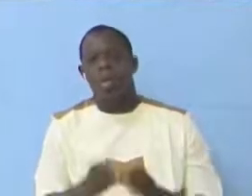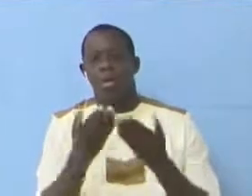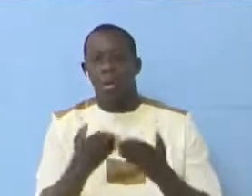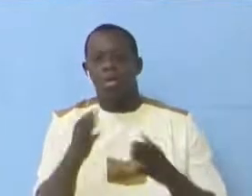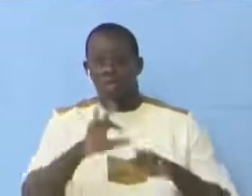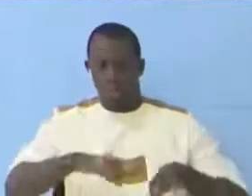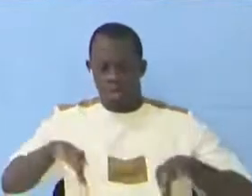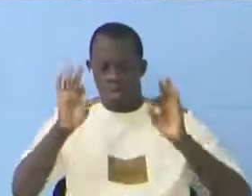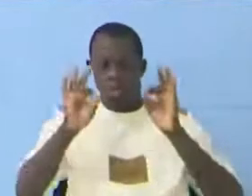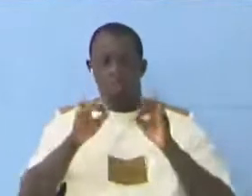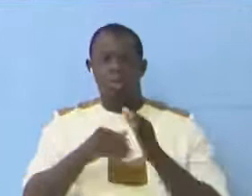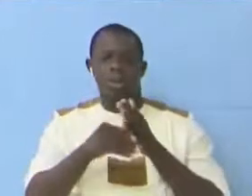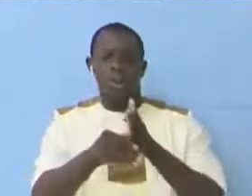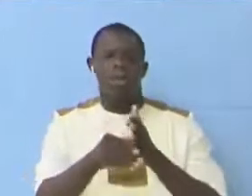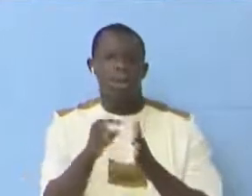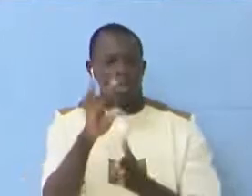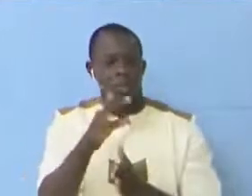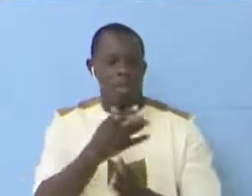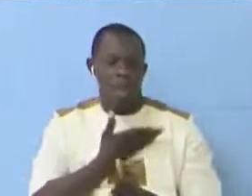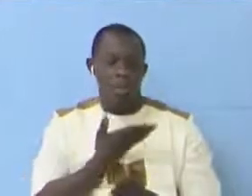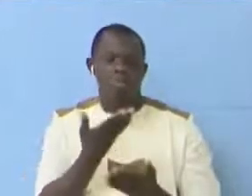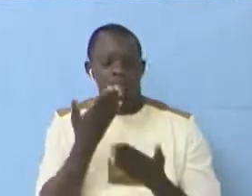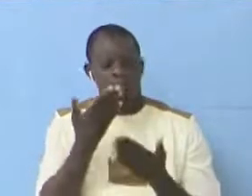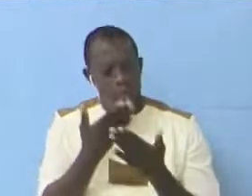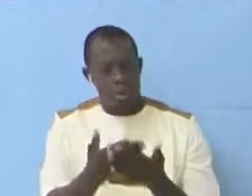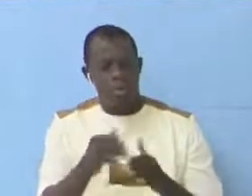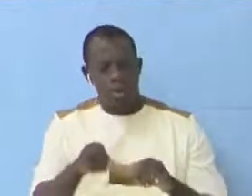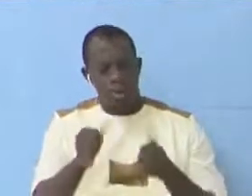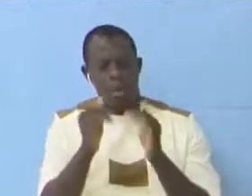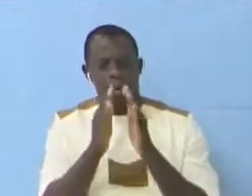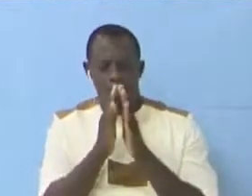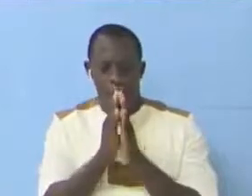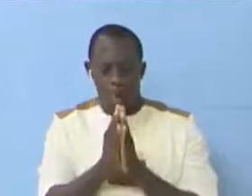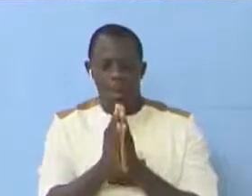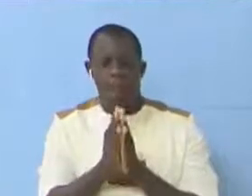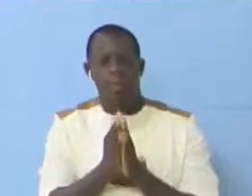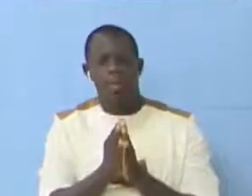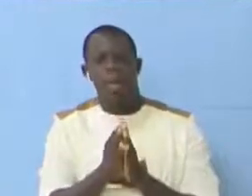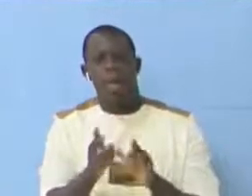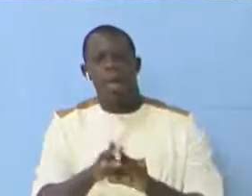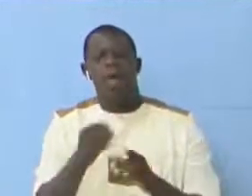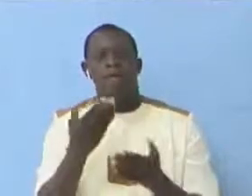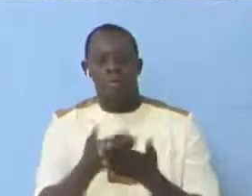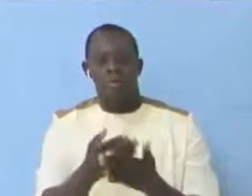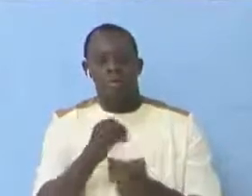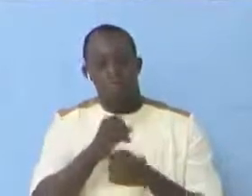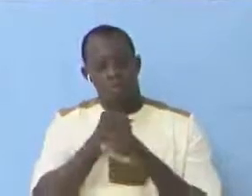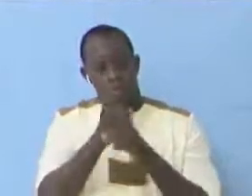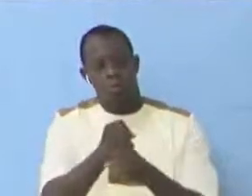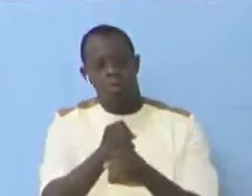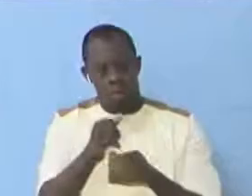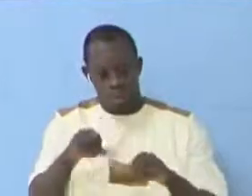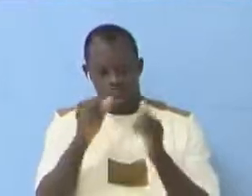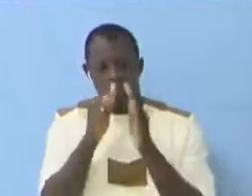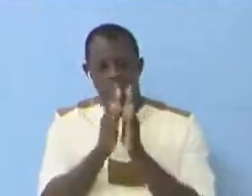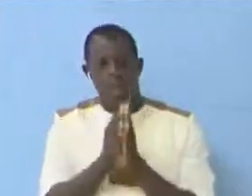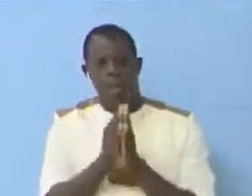if you have the floor, can you please go ahead and offer some prayers? And then Bishop would come in. Thank you, Chair.